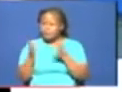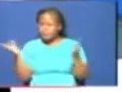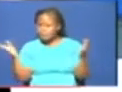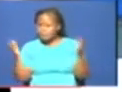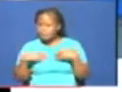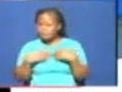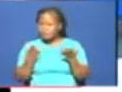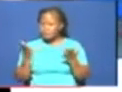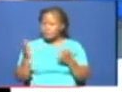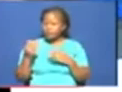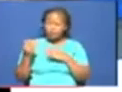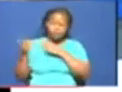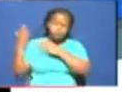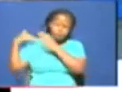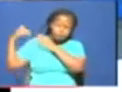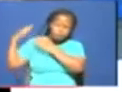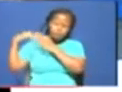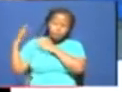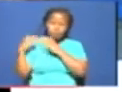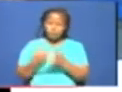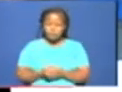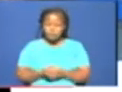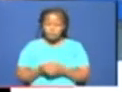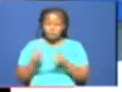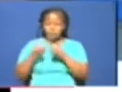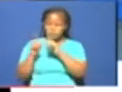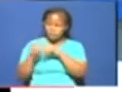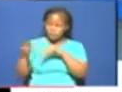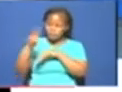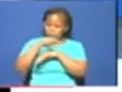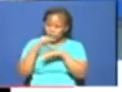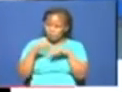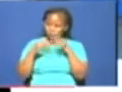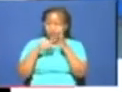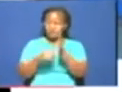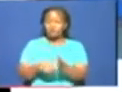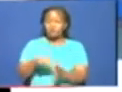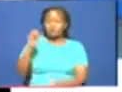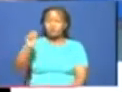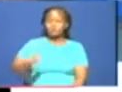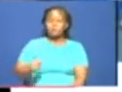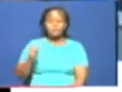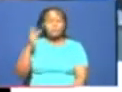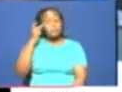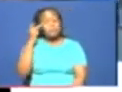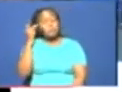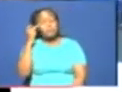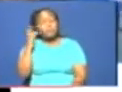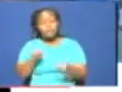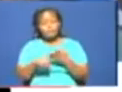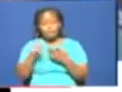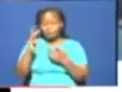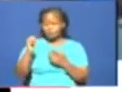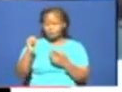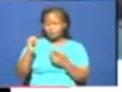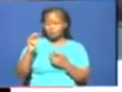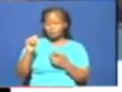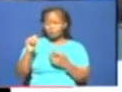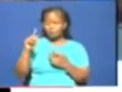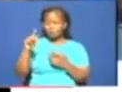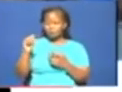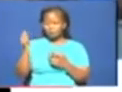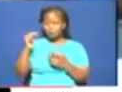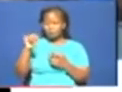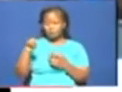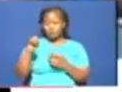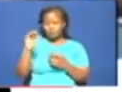behind. Nations like South Korea, Malaysia, and Singapore, with whom we